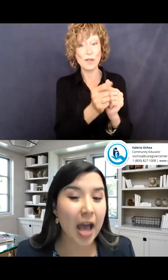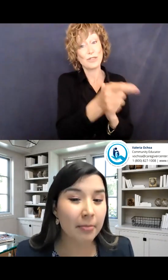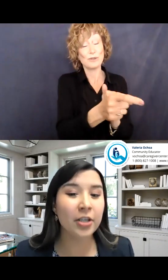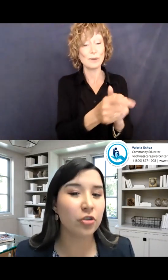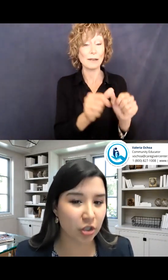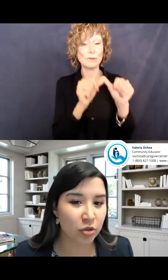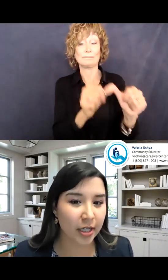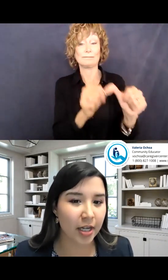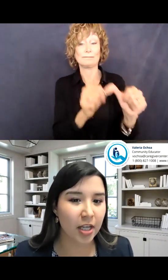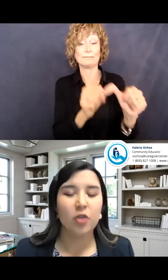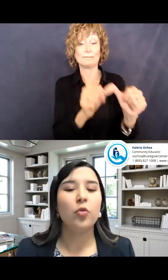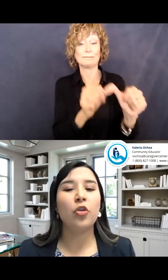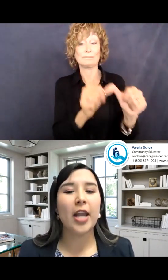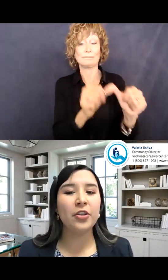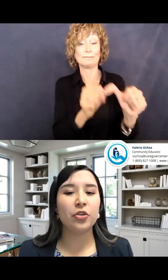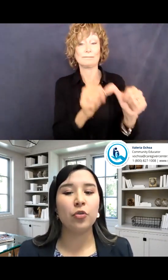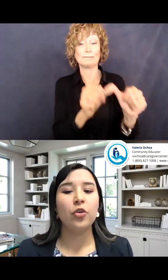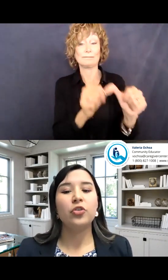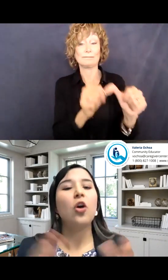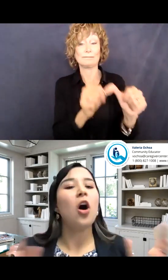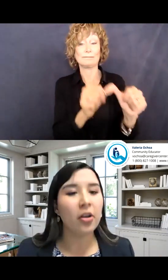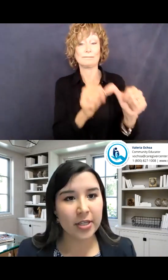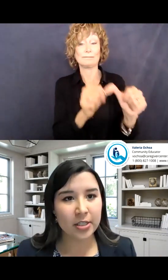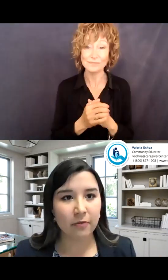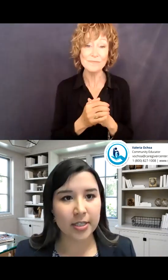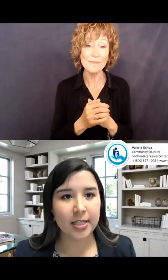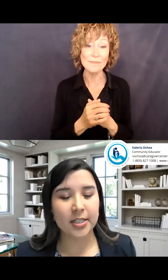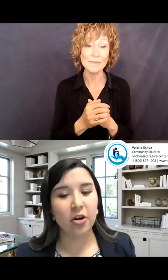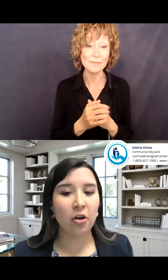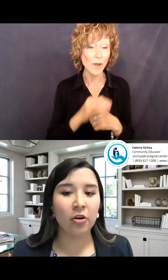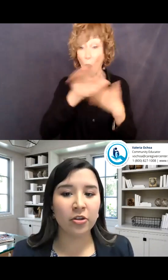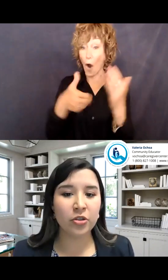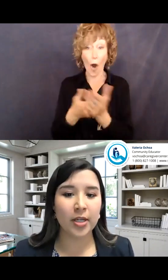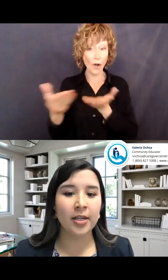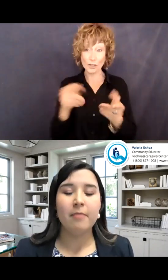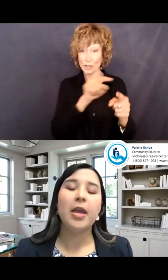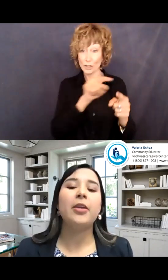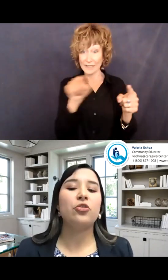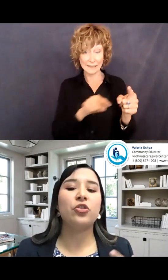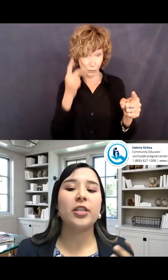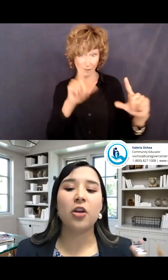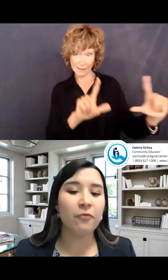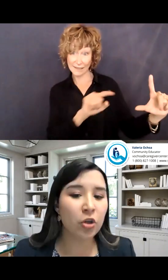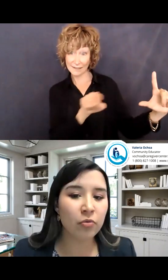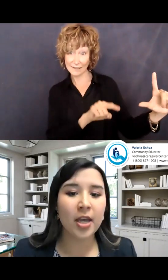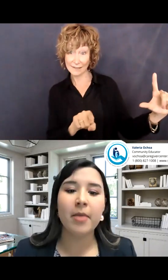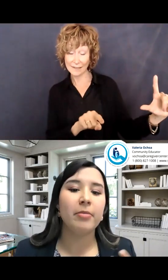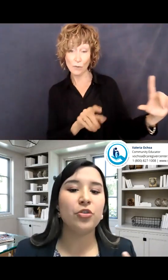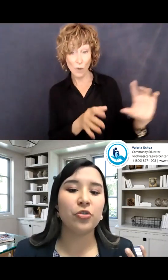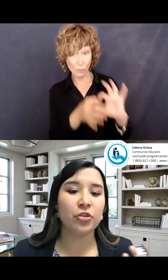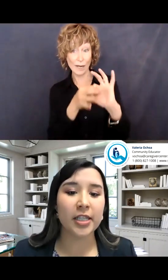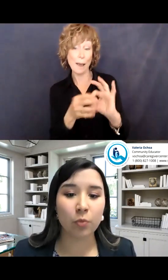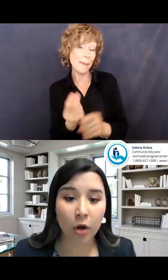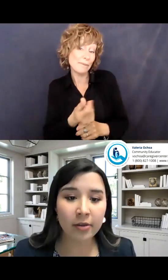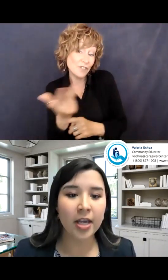the family consultant will connect you to all of these services that are on the screen. Maybe you just need a few of them, maybe